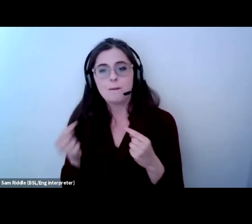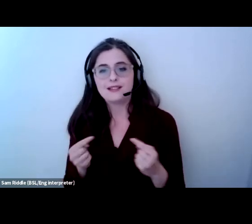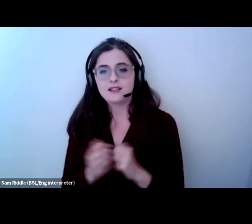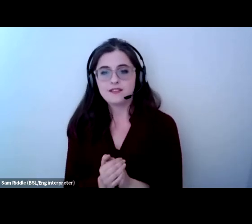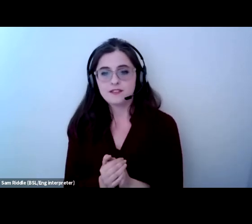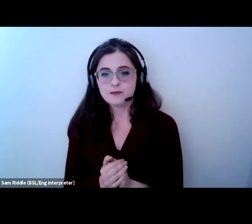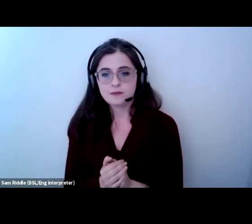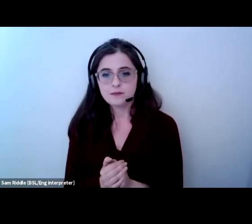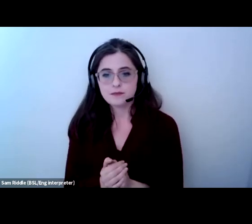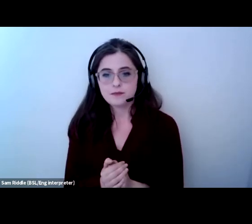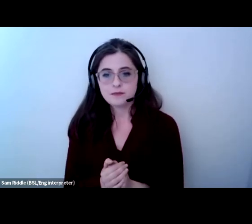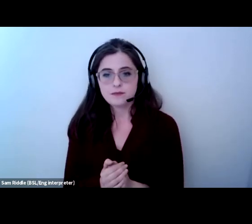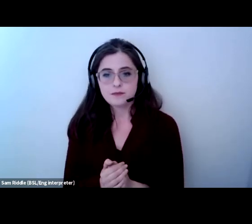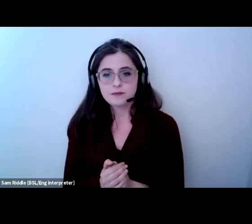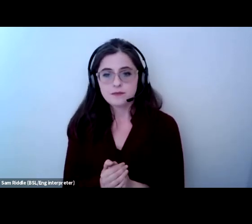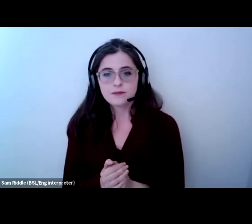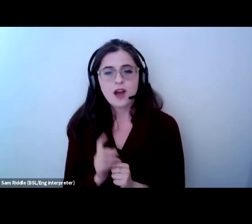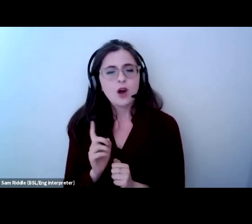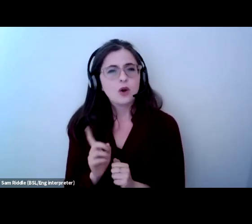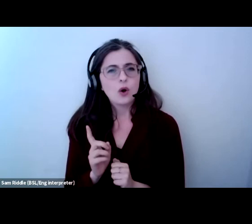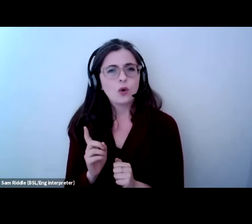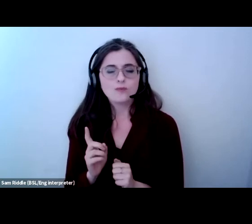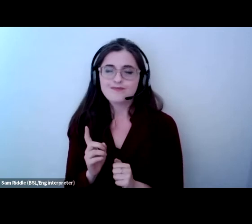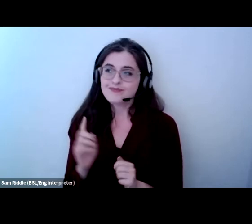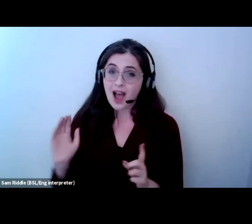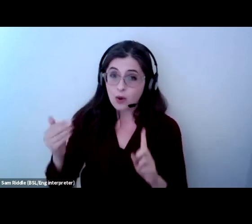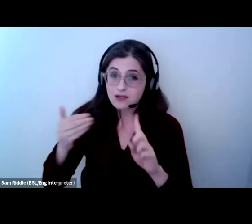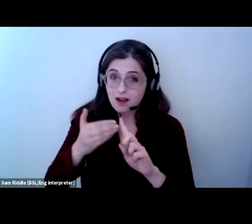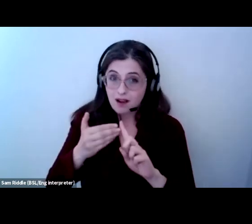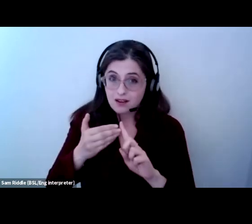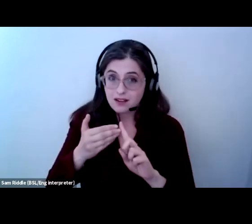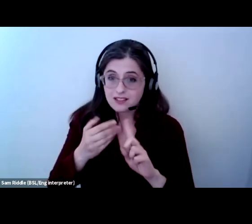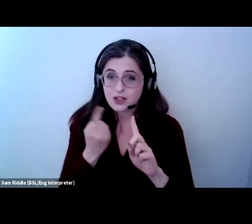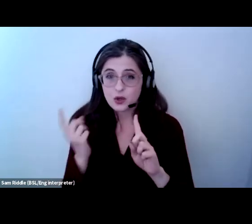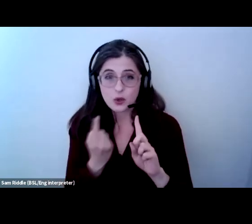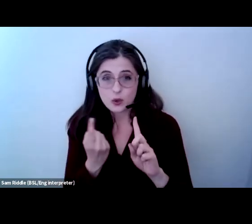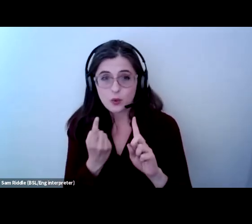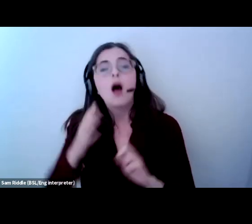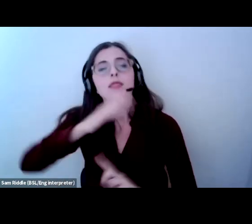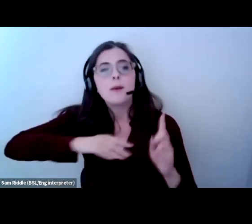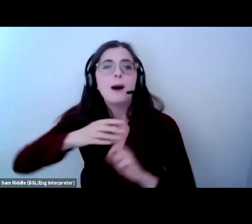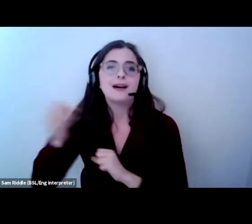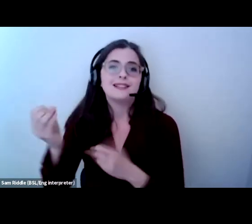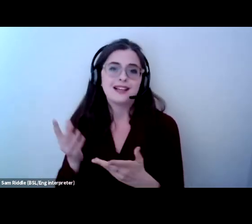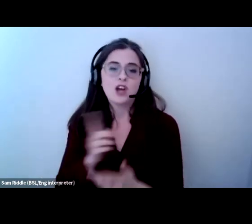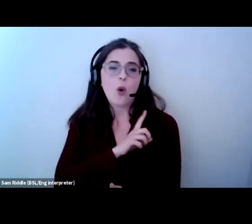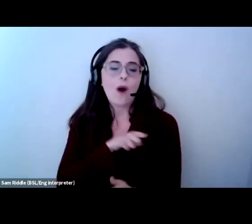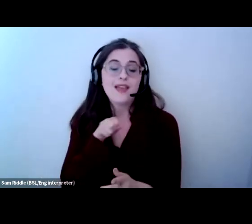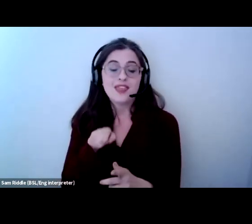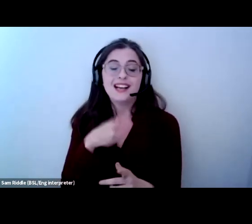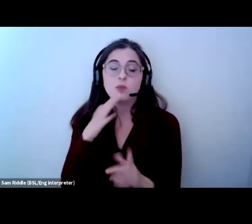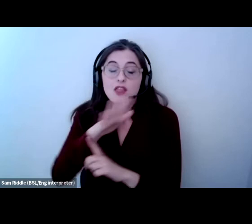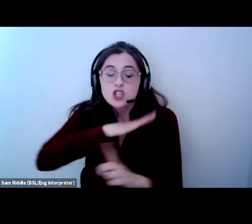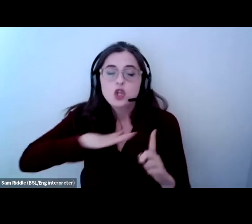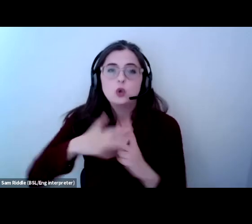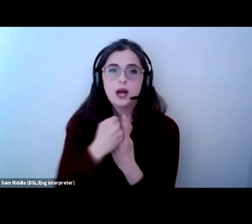And what this can do, our predominant target for business at the moment is the public sector, because we think that's where the social impact